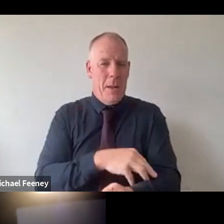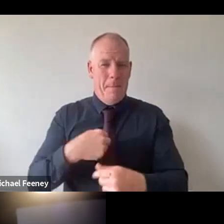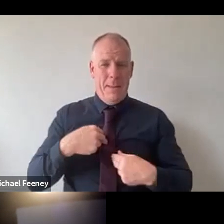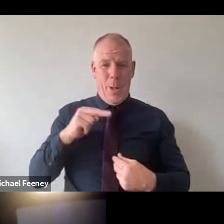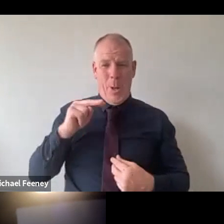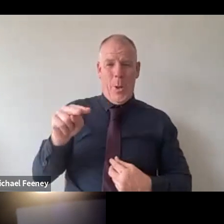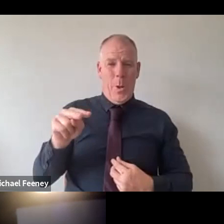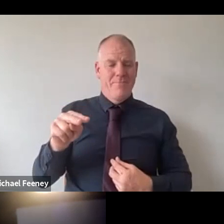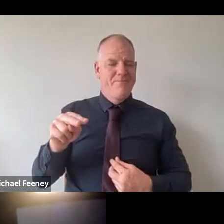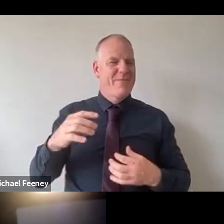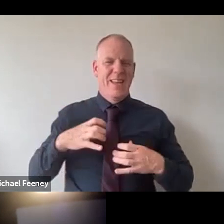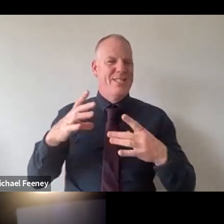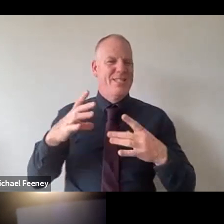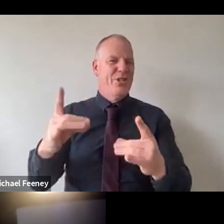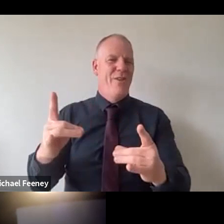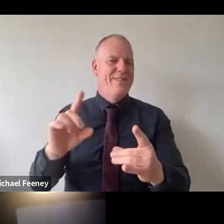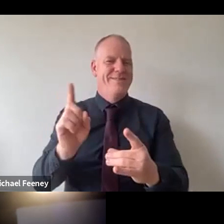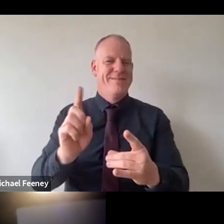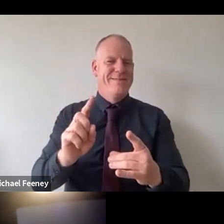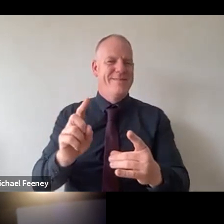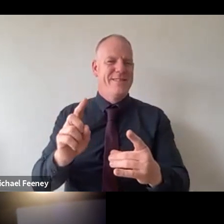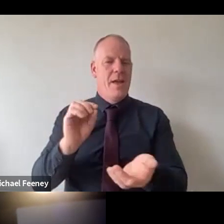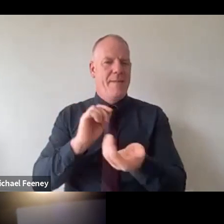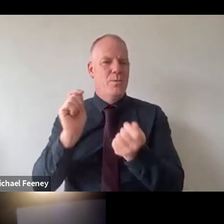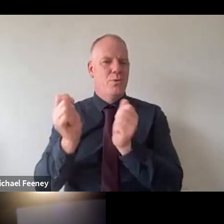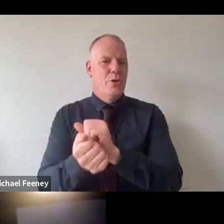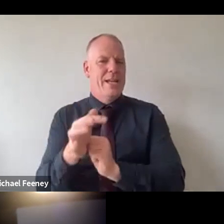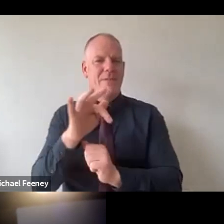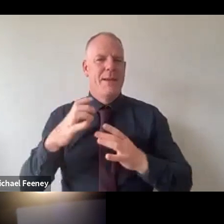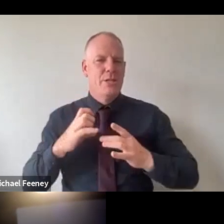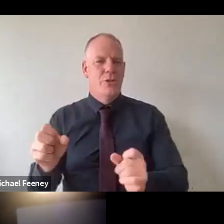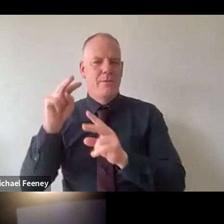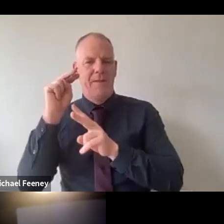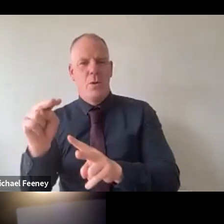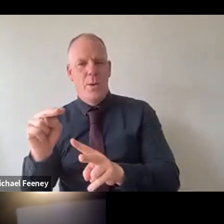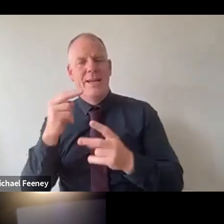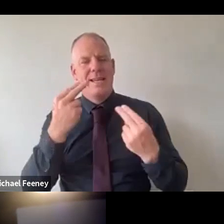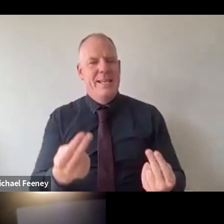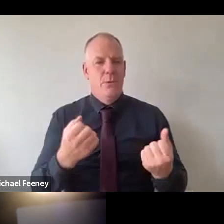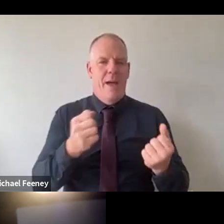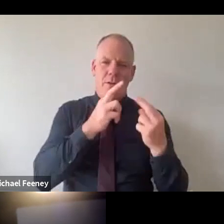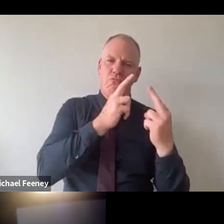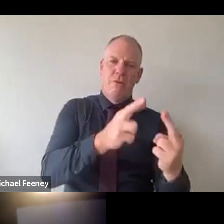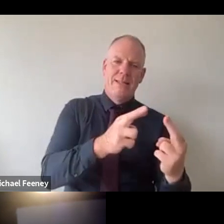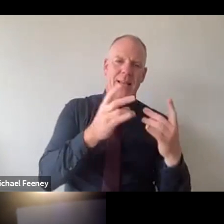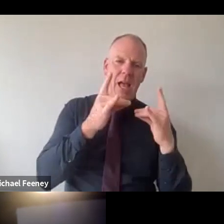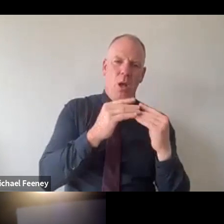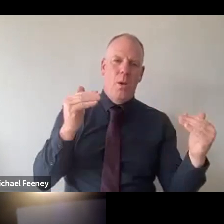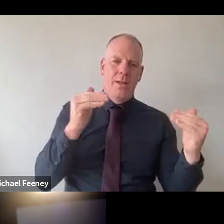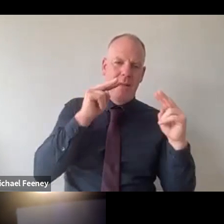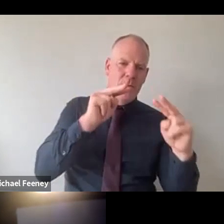a charity-based model, which I think we really have to go beyond, and we need to look at it with a rights and equality